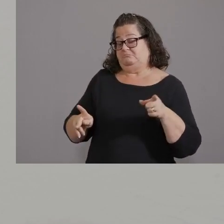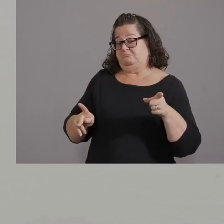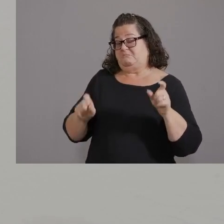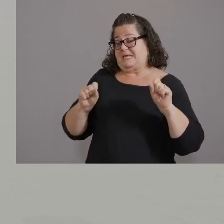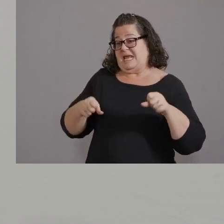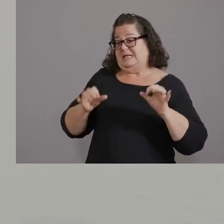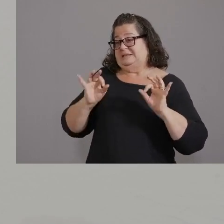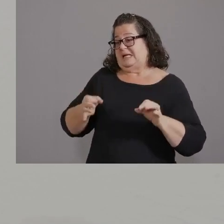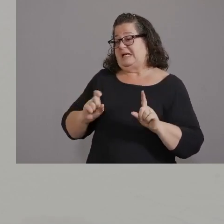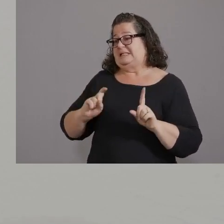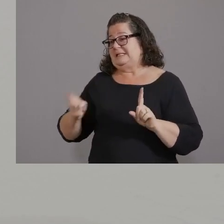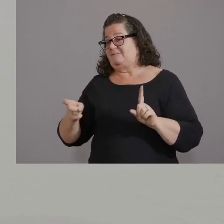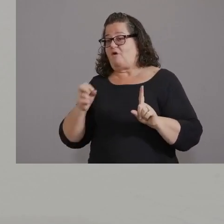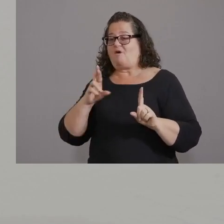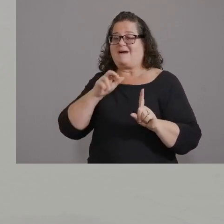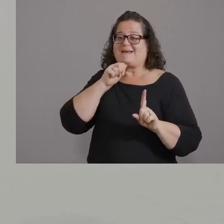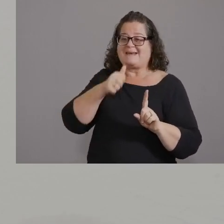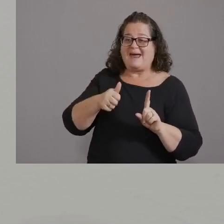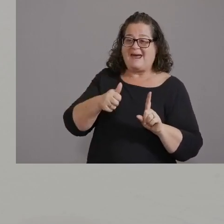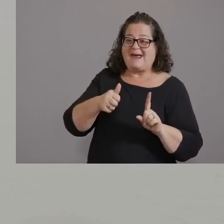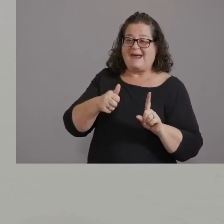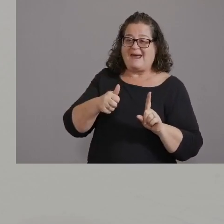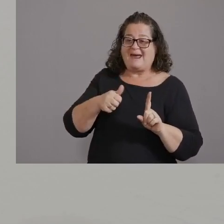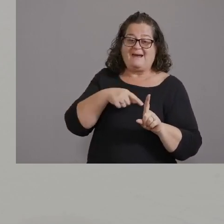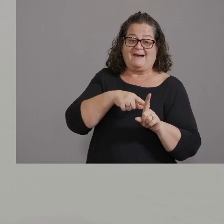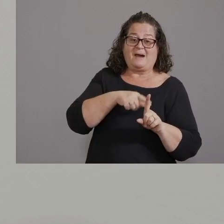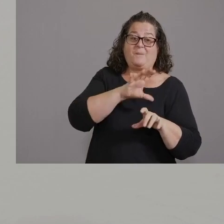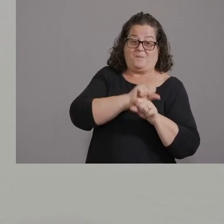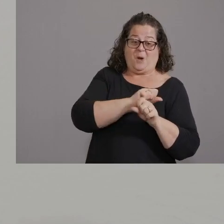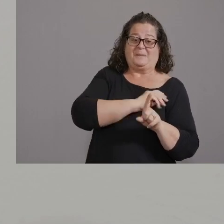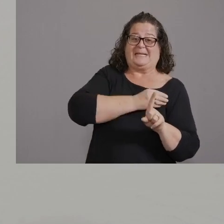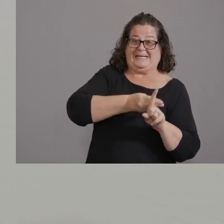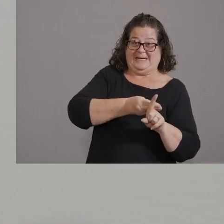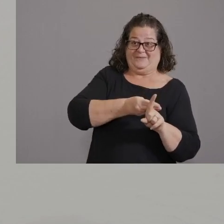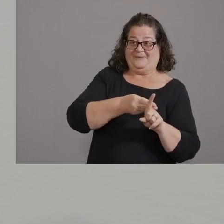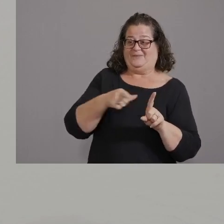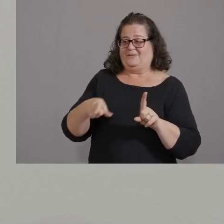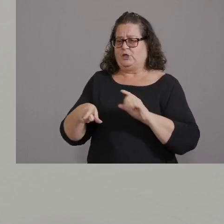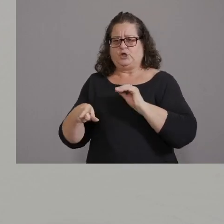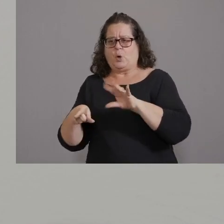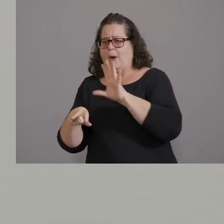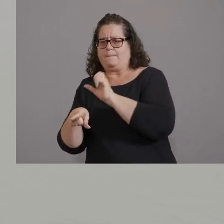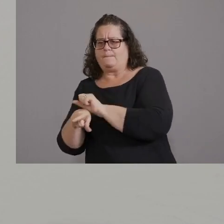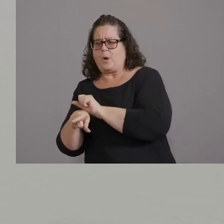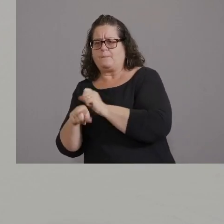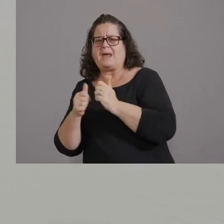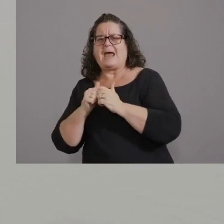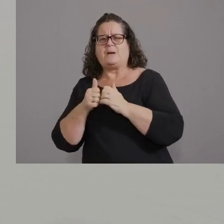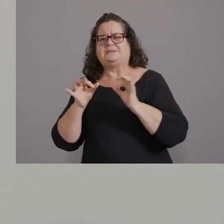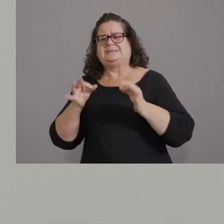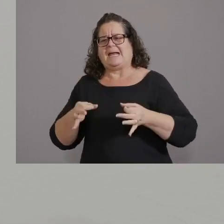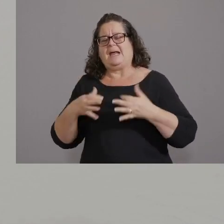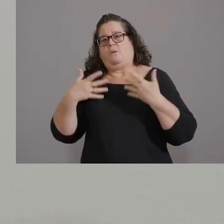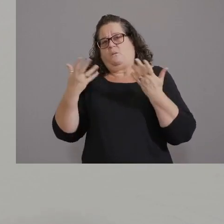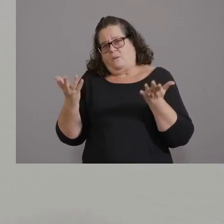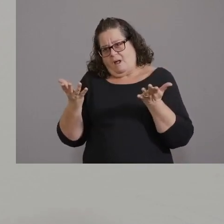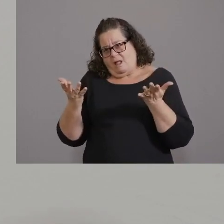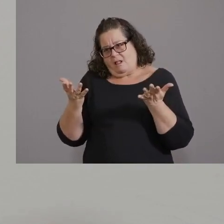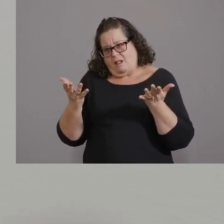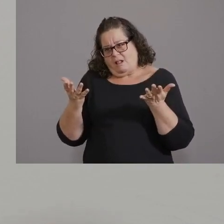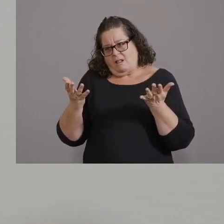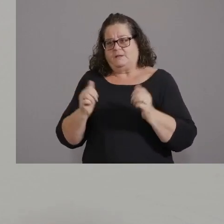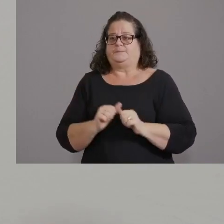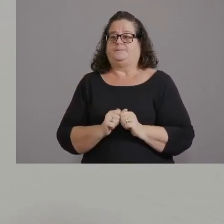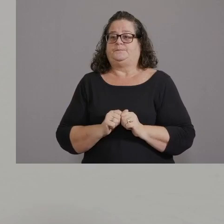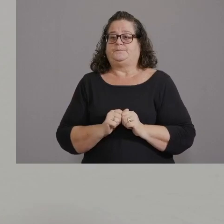eligible, can receive that vaccine. And the things that go into that are, is this an individual of a care, are they